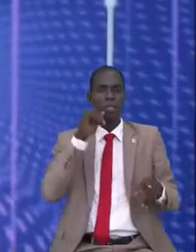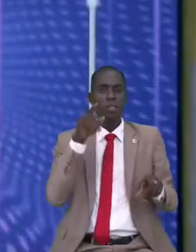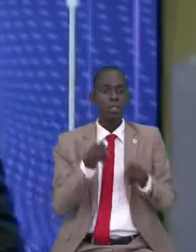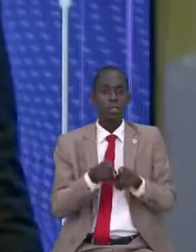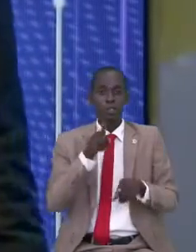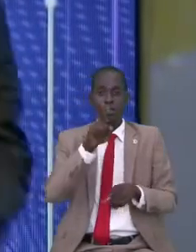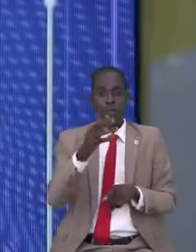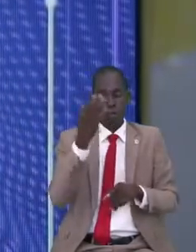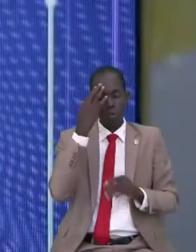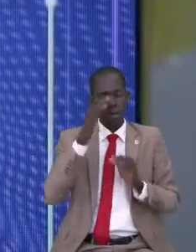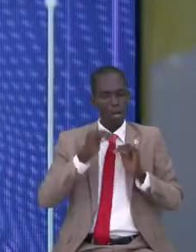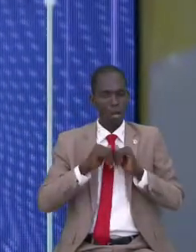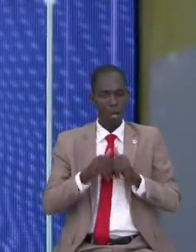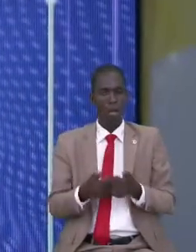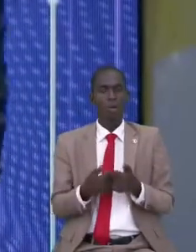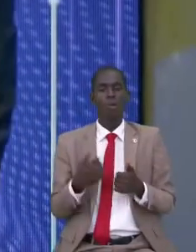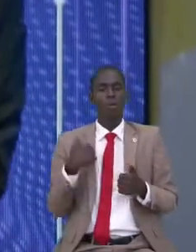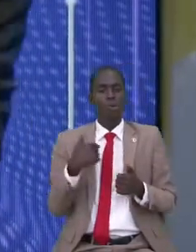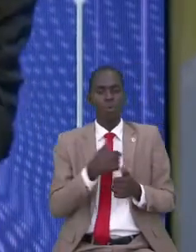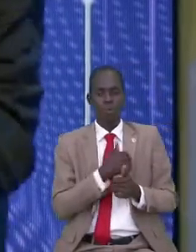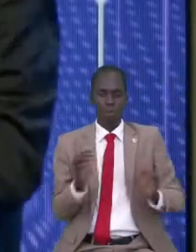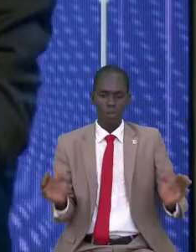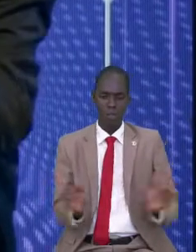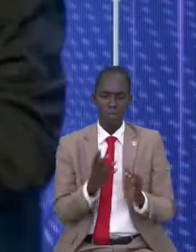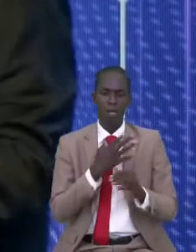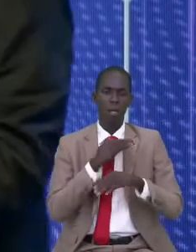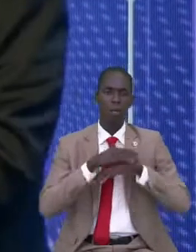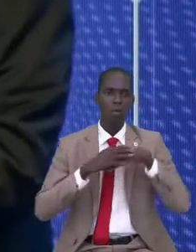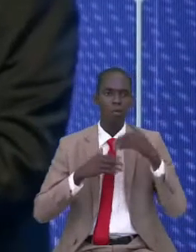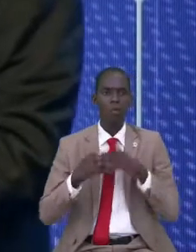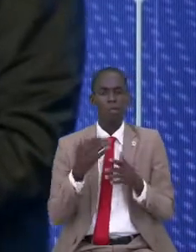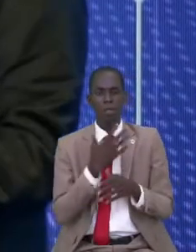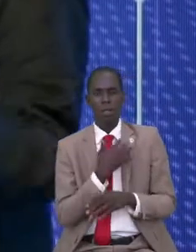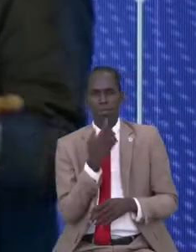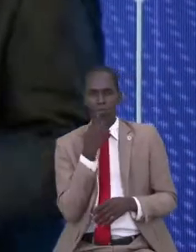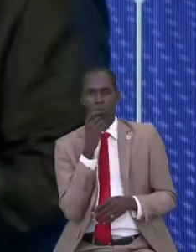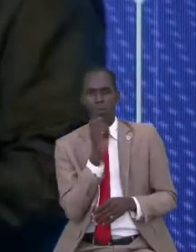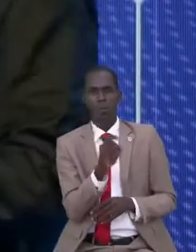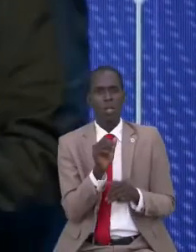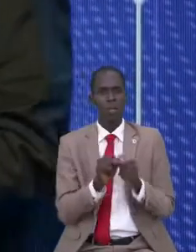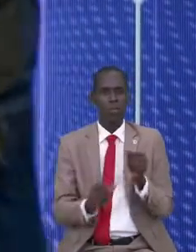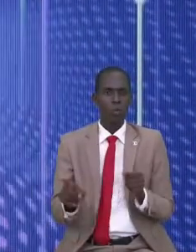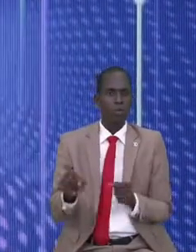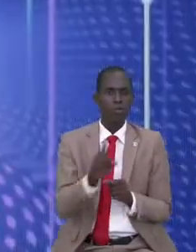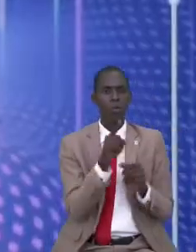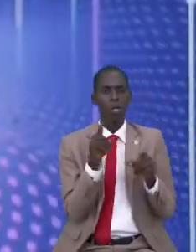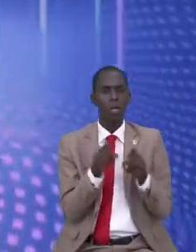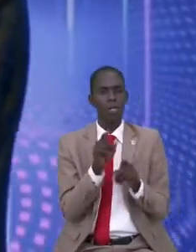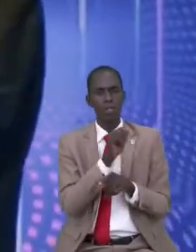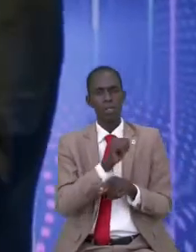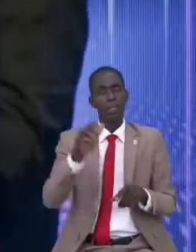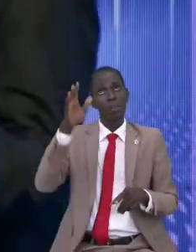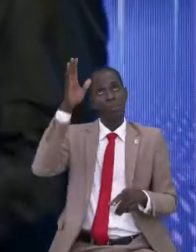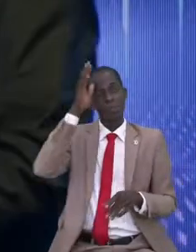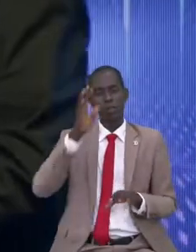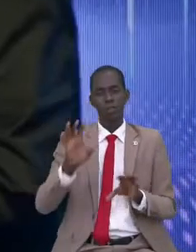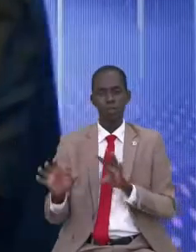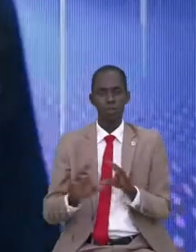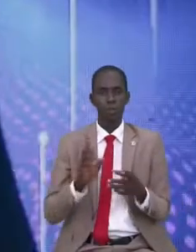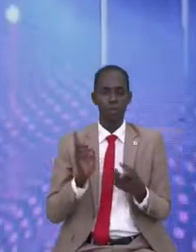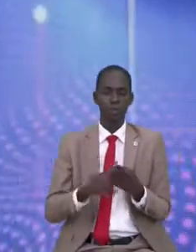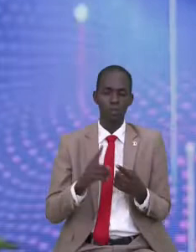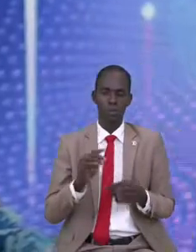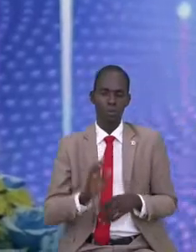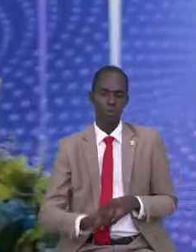know how we exhorted and comforted and charged every one of you as a father does to